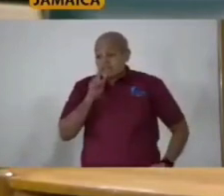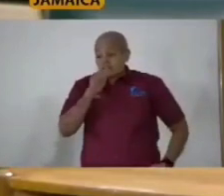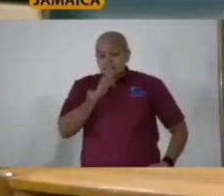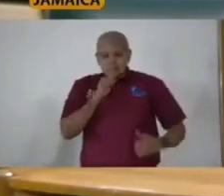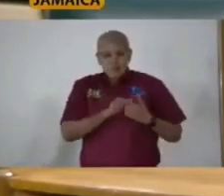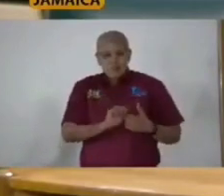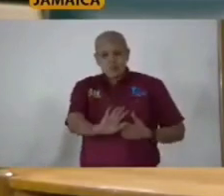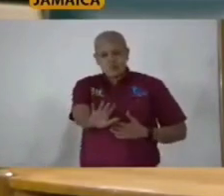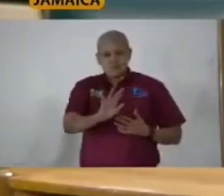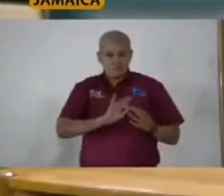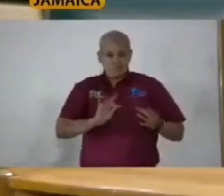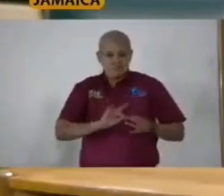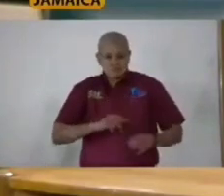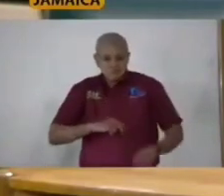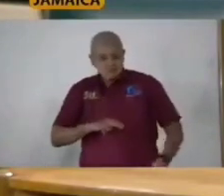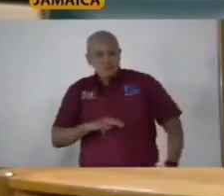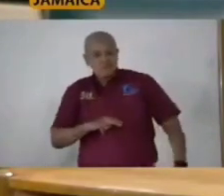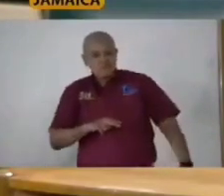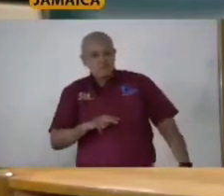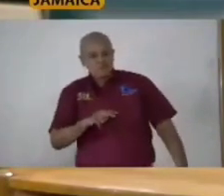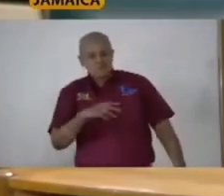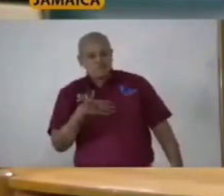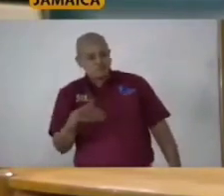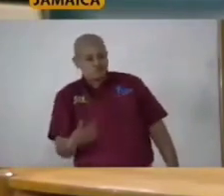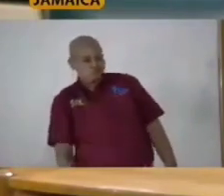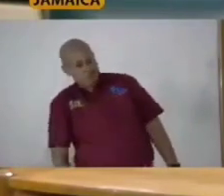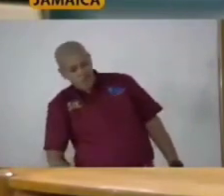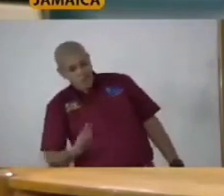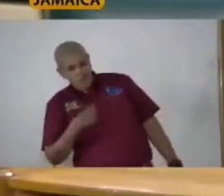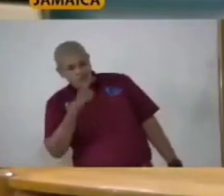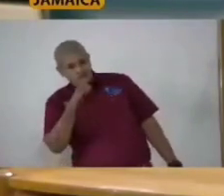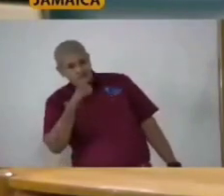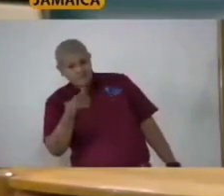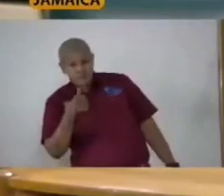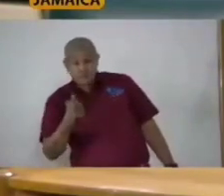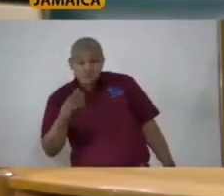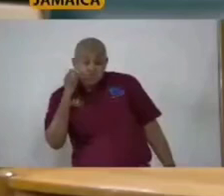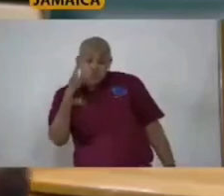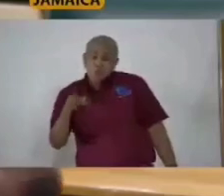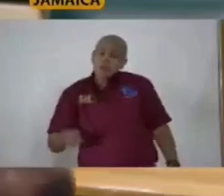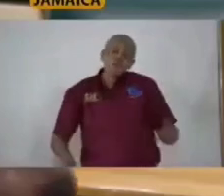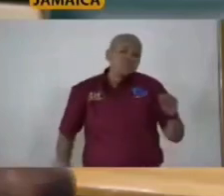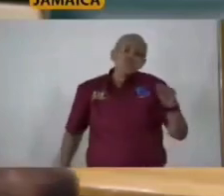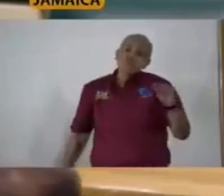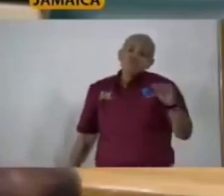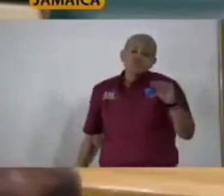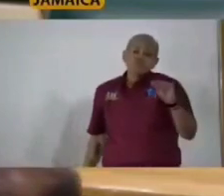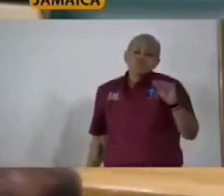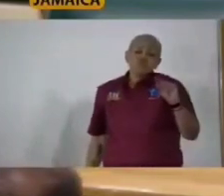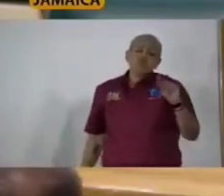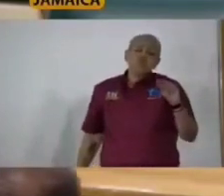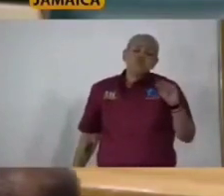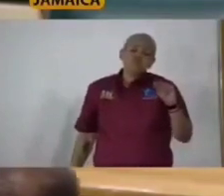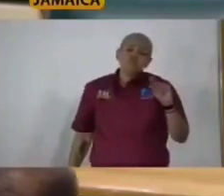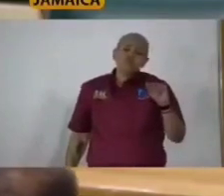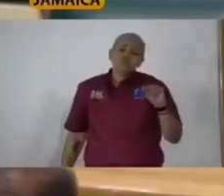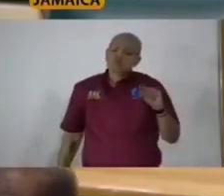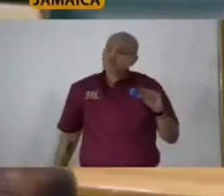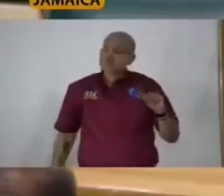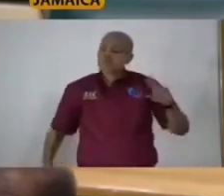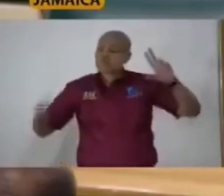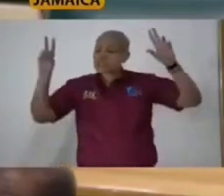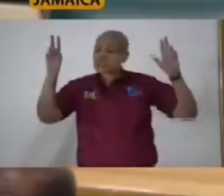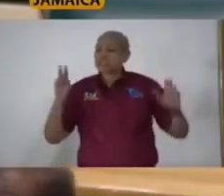with this position. It has not taken me by surprise that there are matters that the